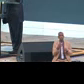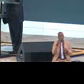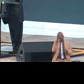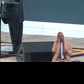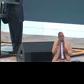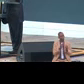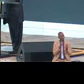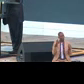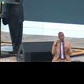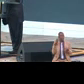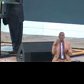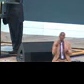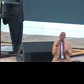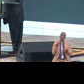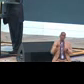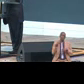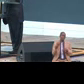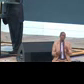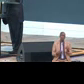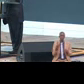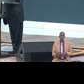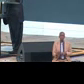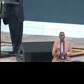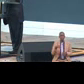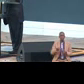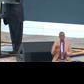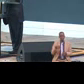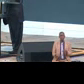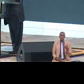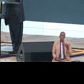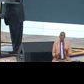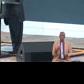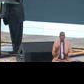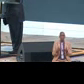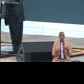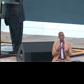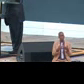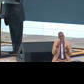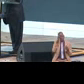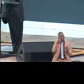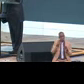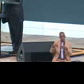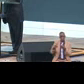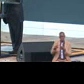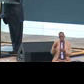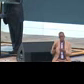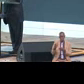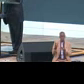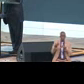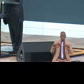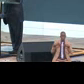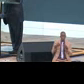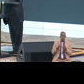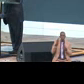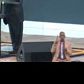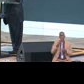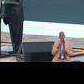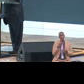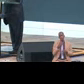it eternally. Anything you get from the devil, you're going to pay for it forever and ever, and